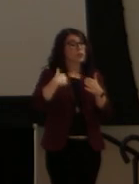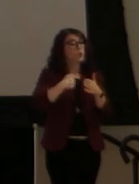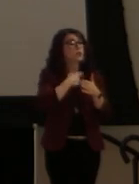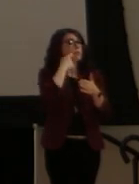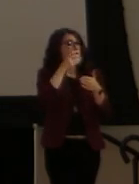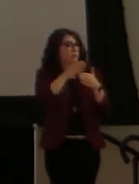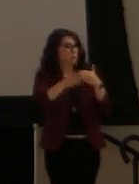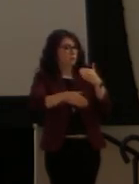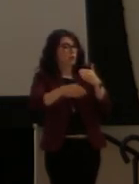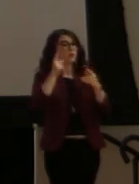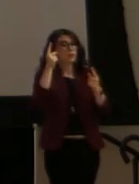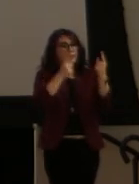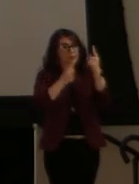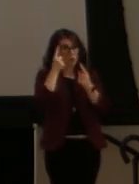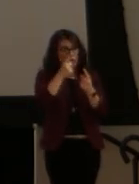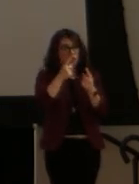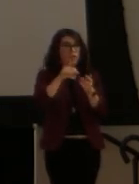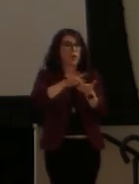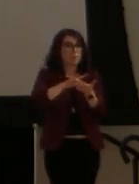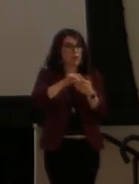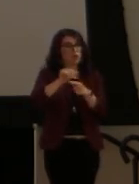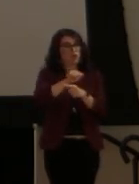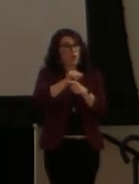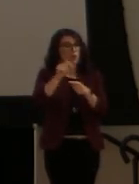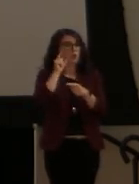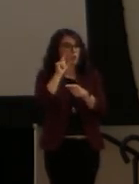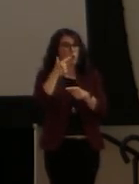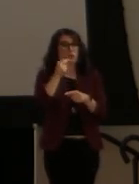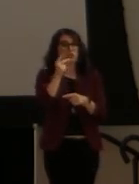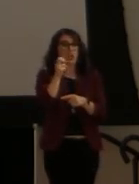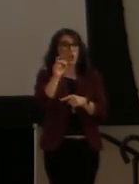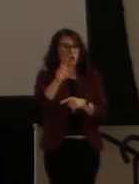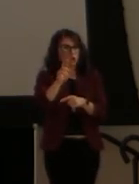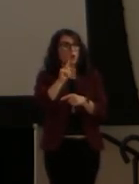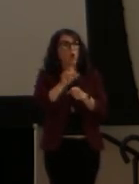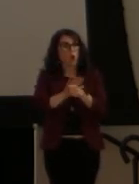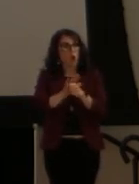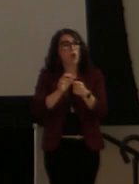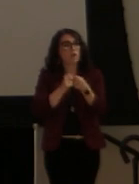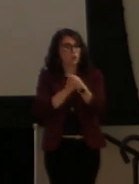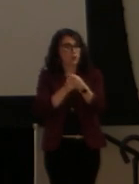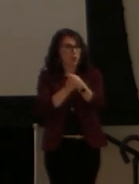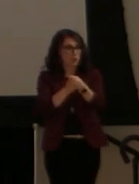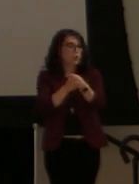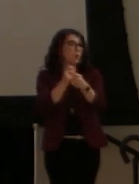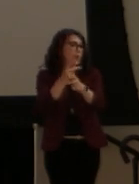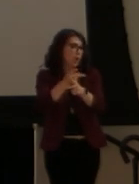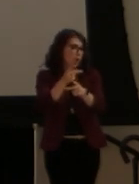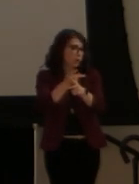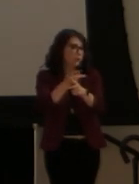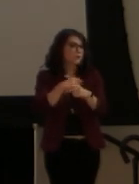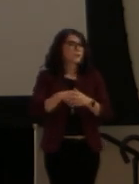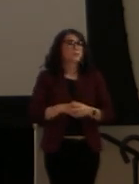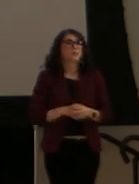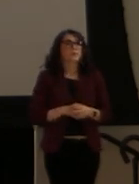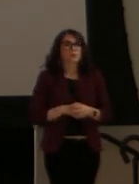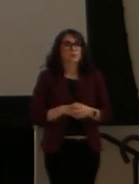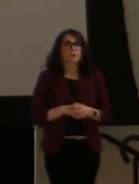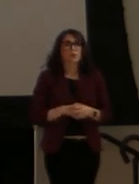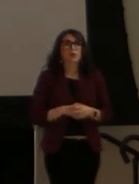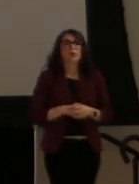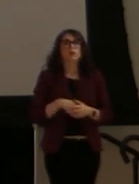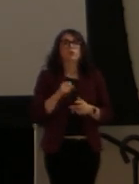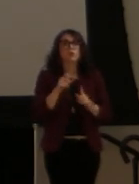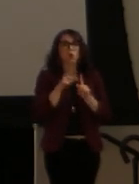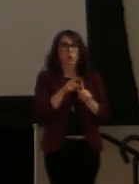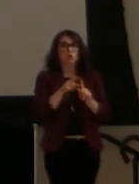is Considerations on Medical Training for Gender-Affirming Care, Motivators and Perspectives. So to give you some context for